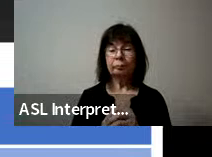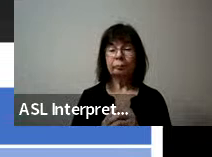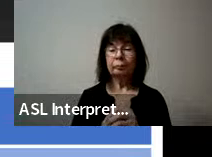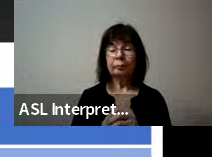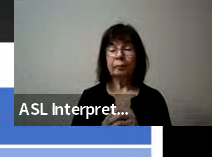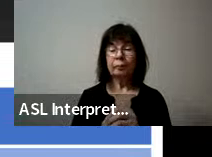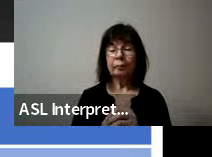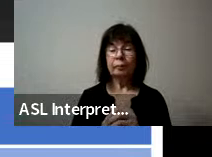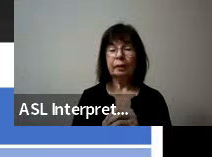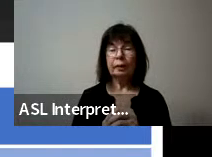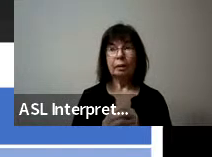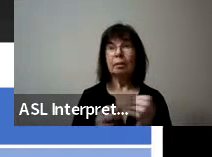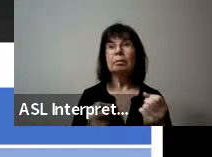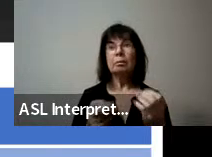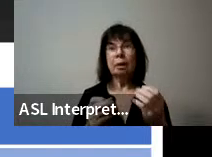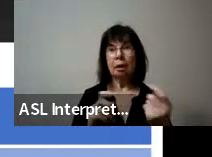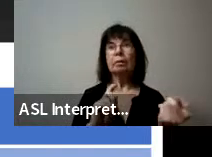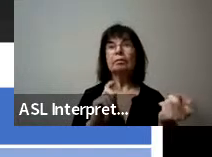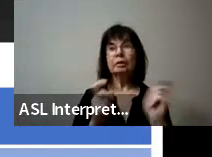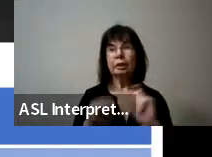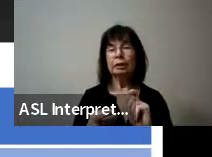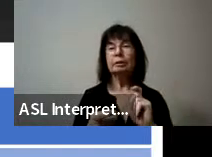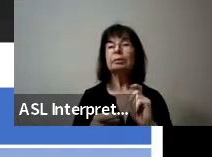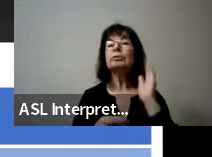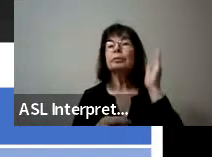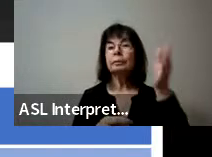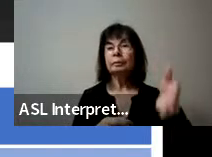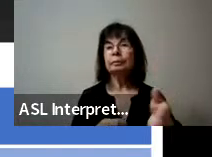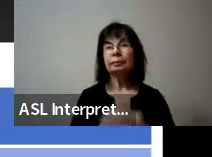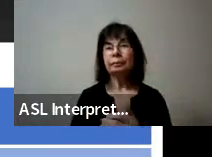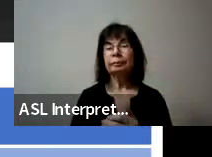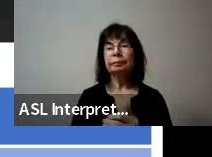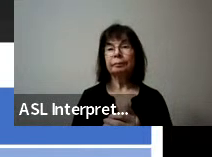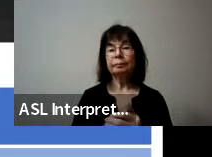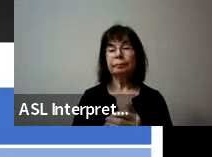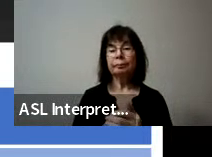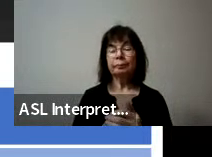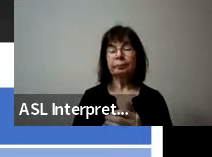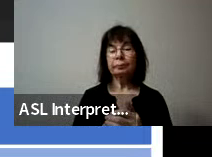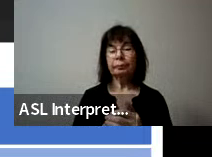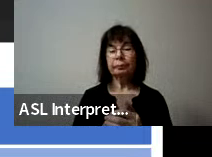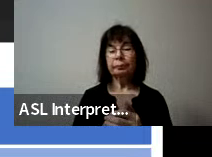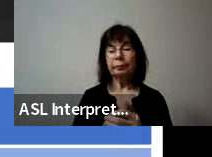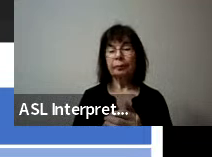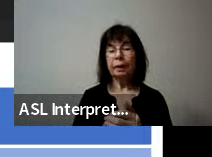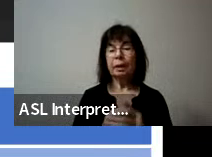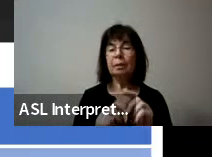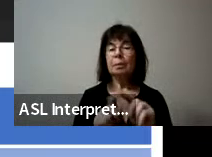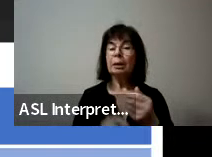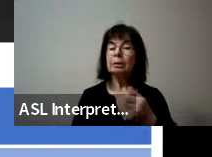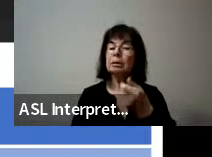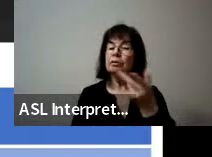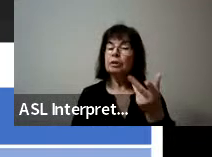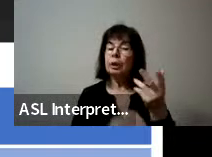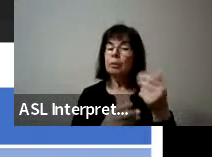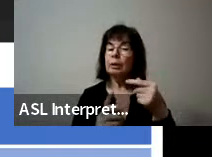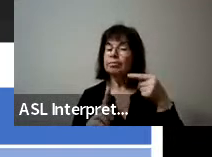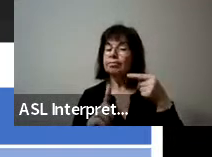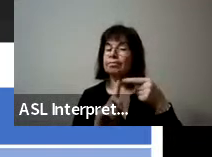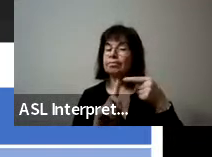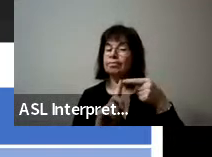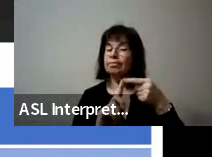lot of changes will happen with that, but a few things that I wanted to highlight. So first of